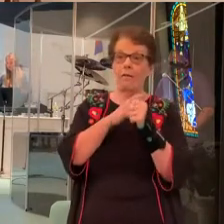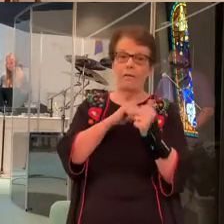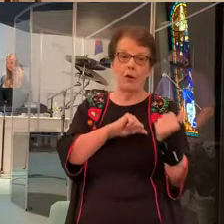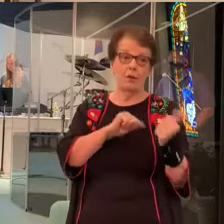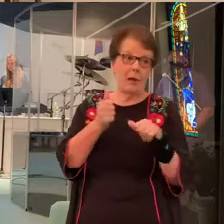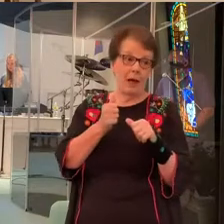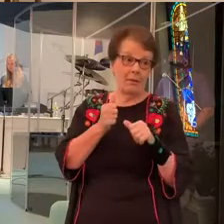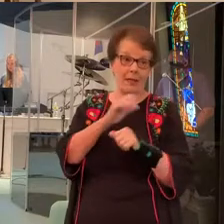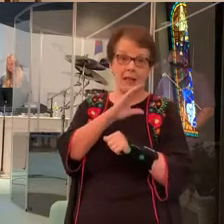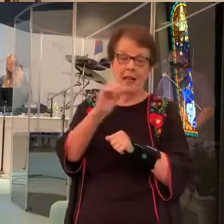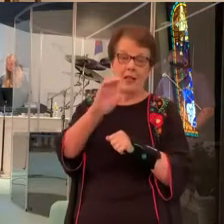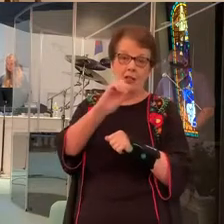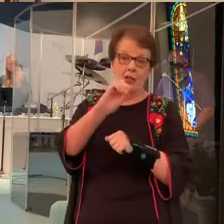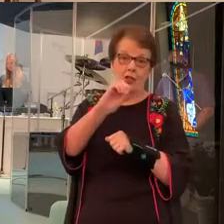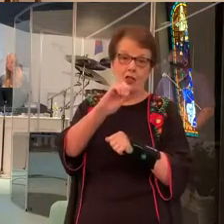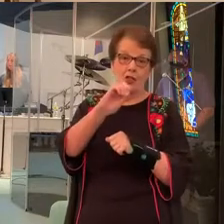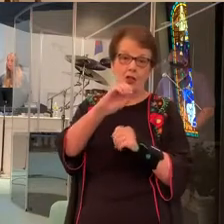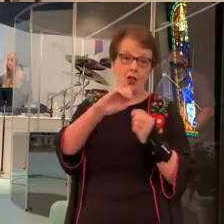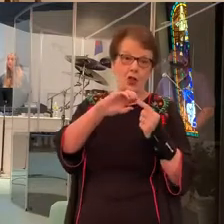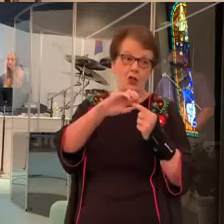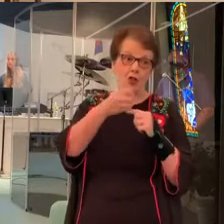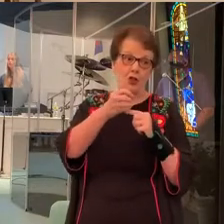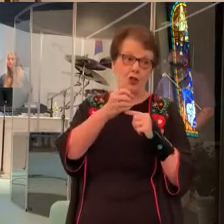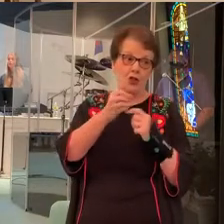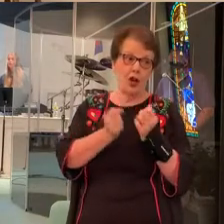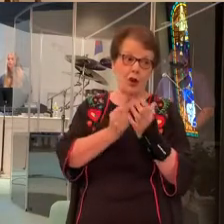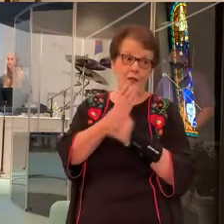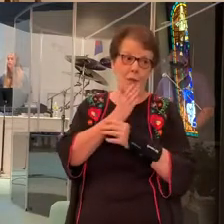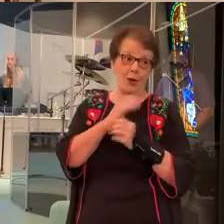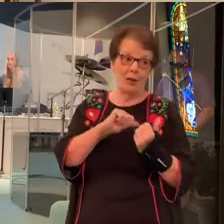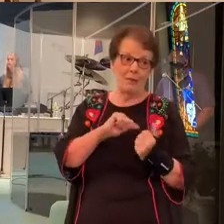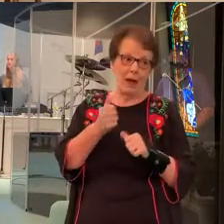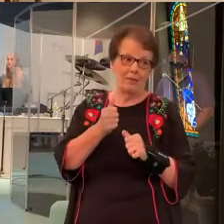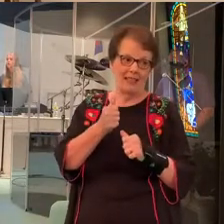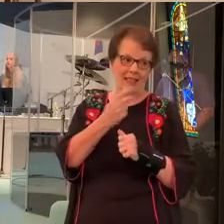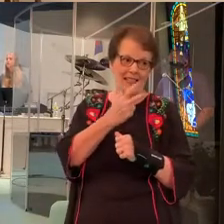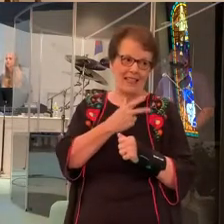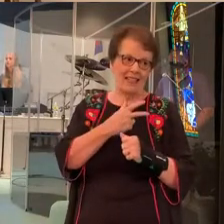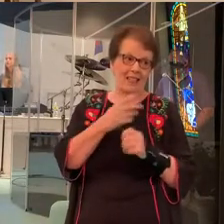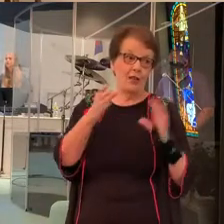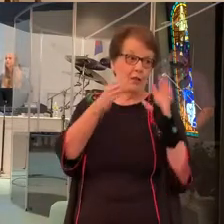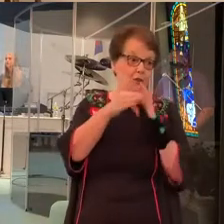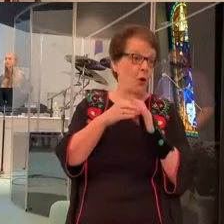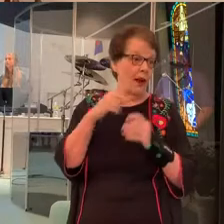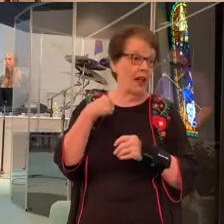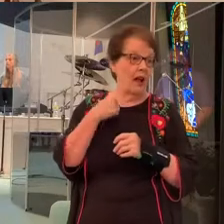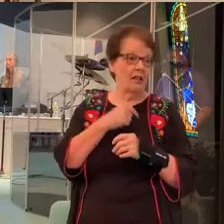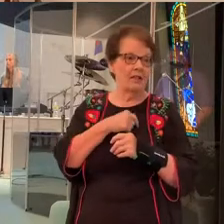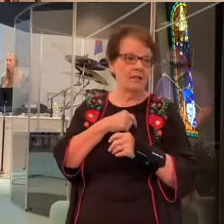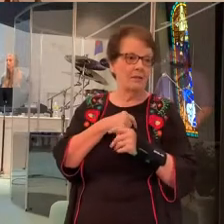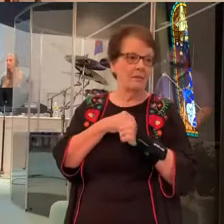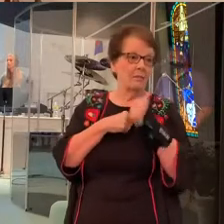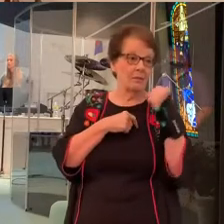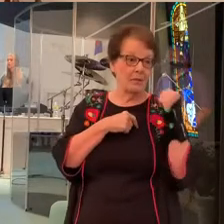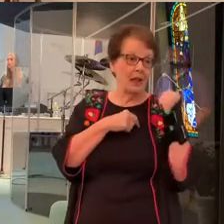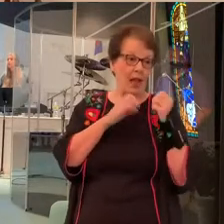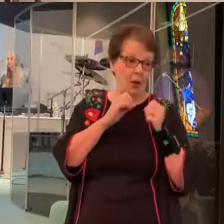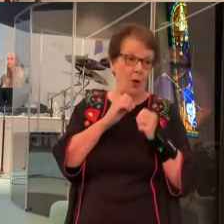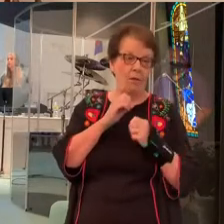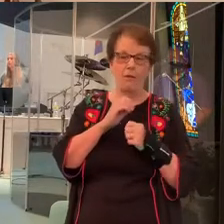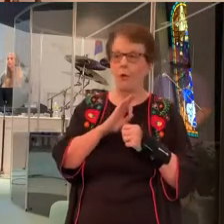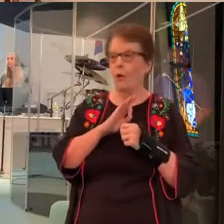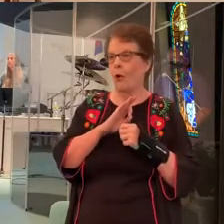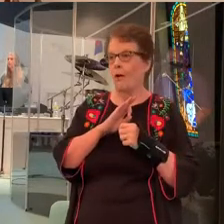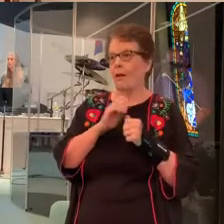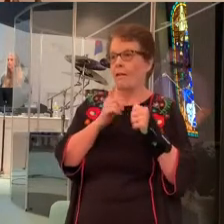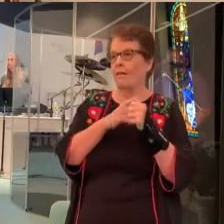Cherry Springs Baptist Church, and just a great way for us to partner with other congregations and do something to celebrate